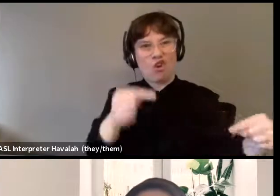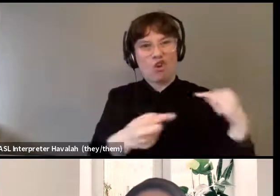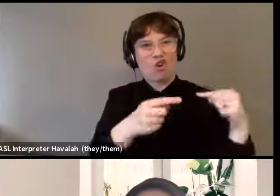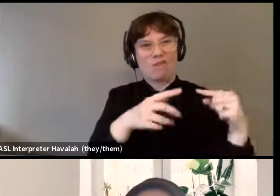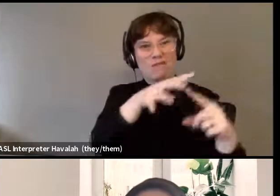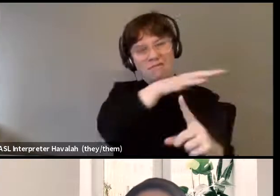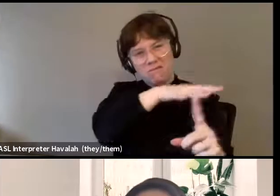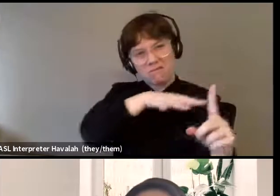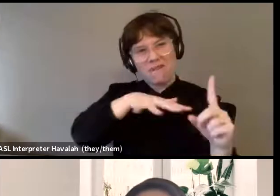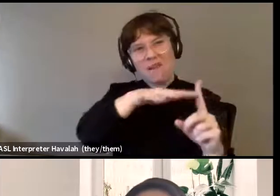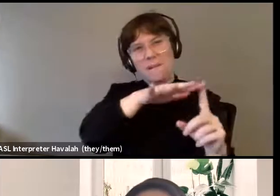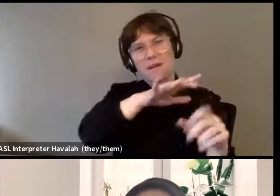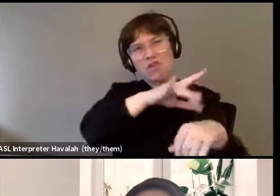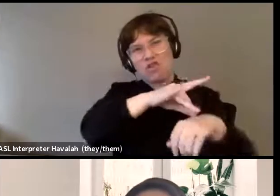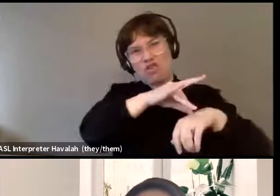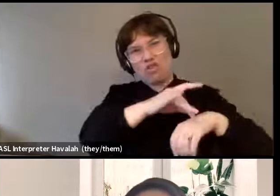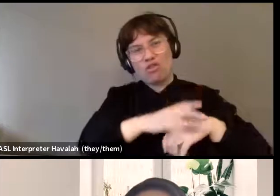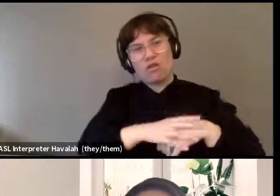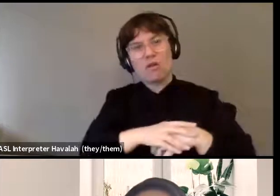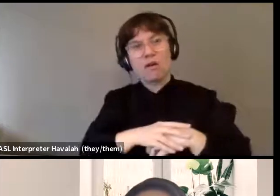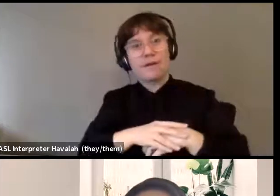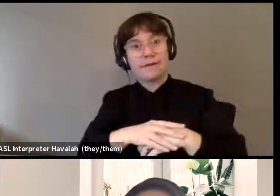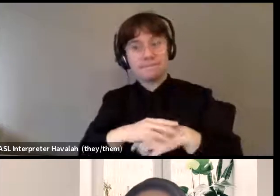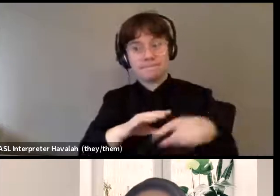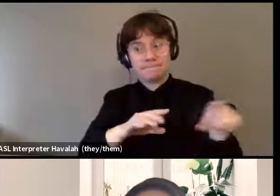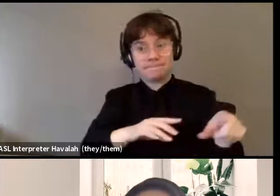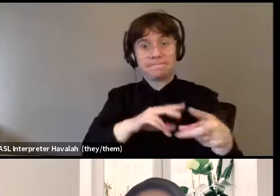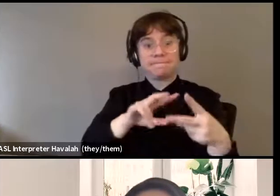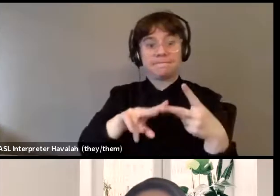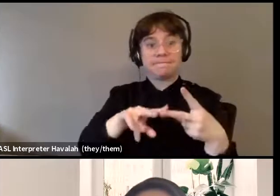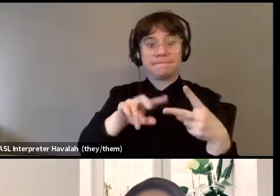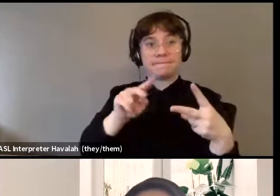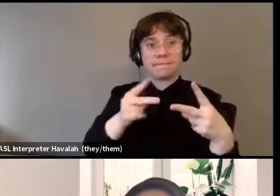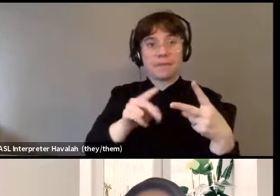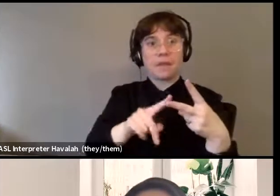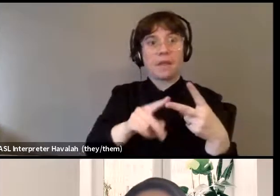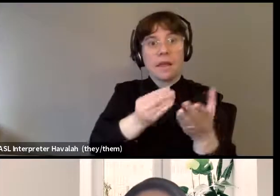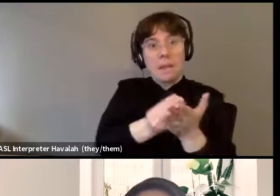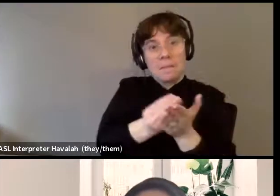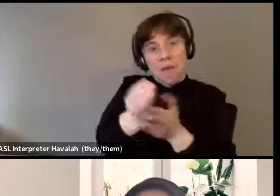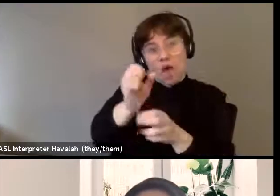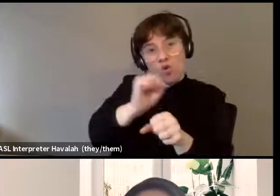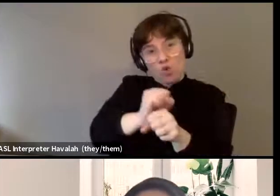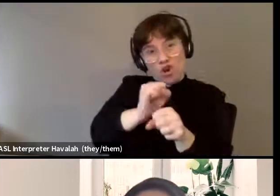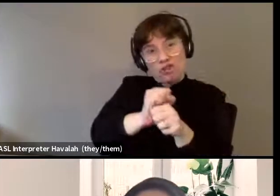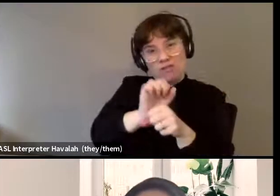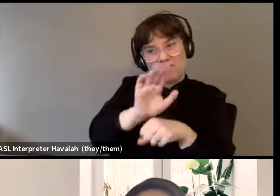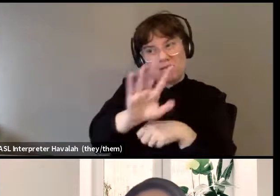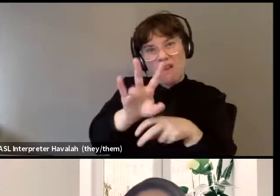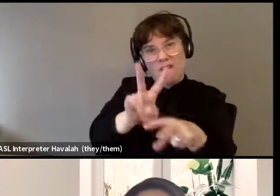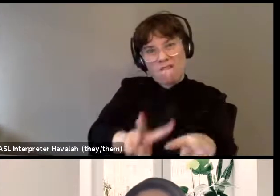Are we paying labor for the value that they are creating?